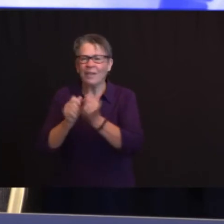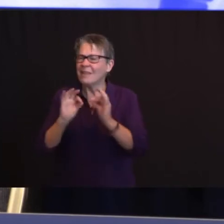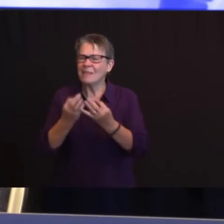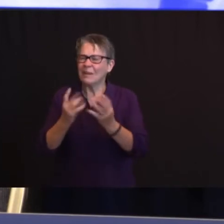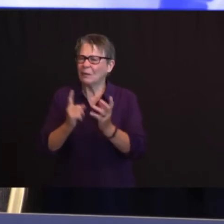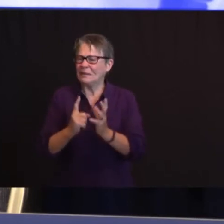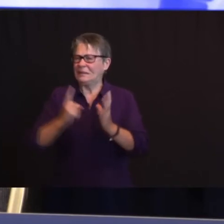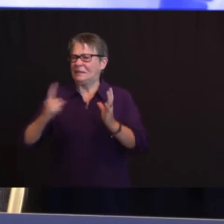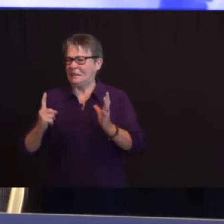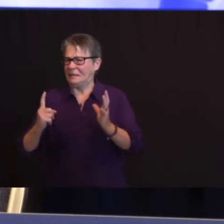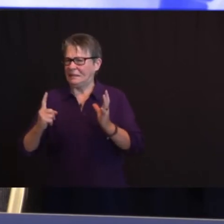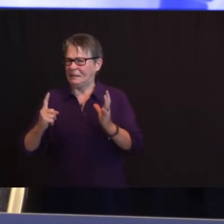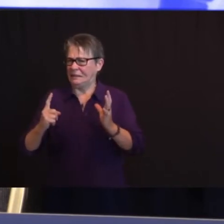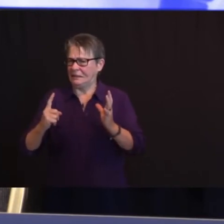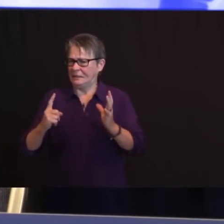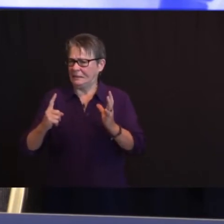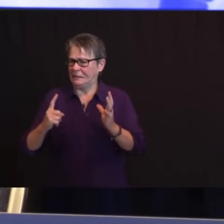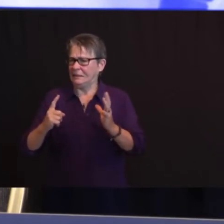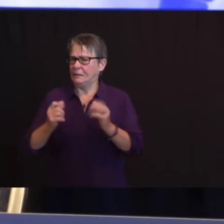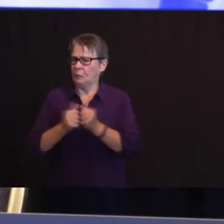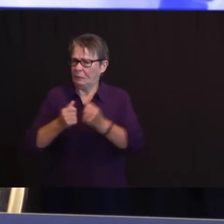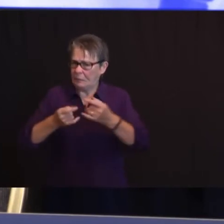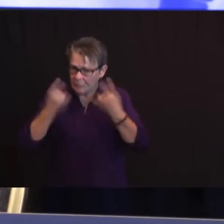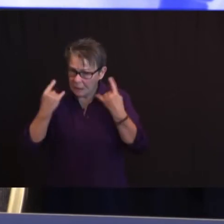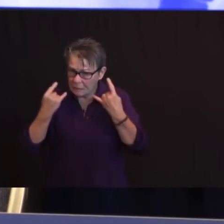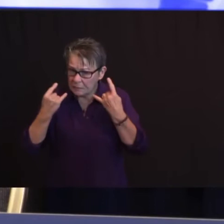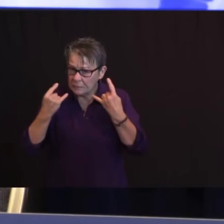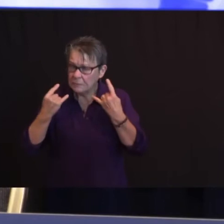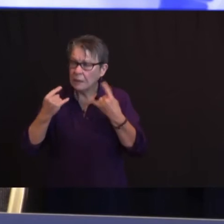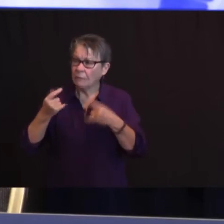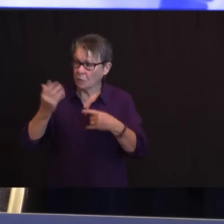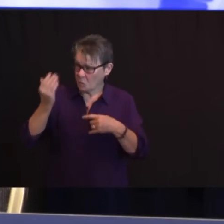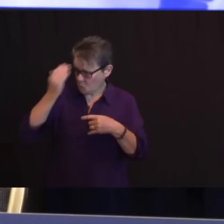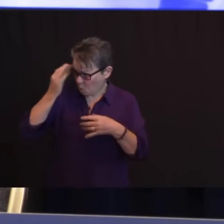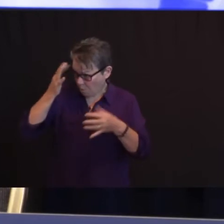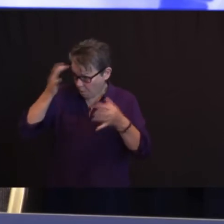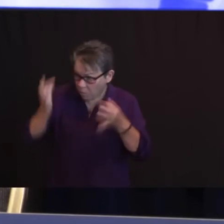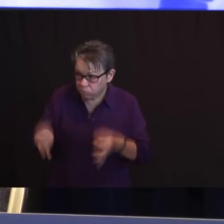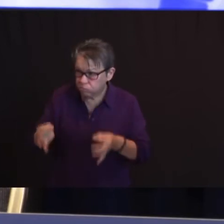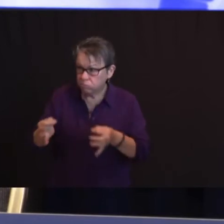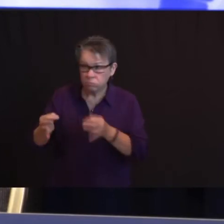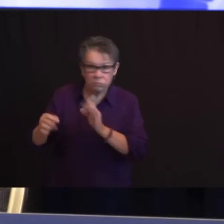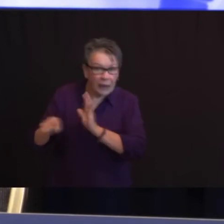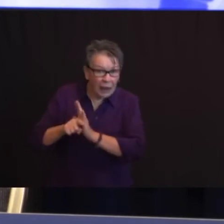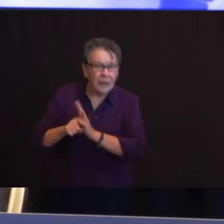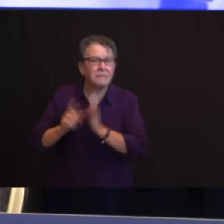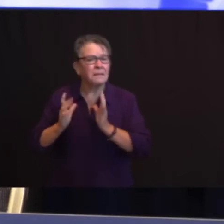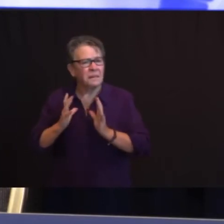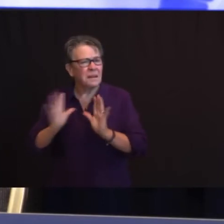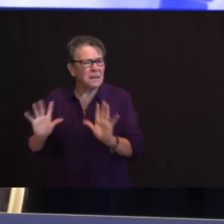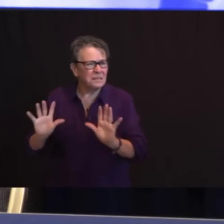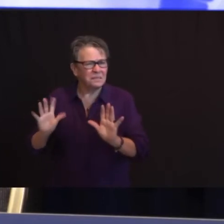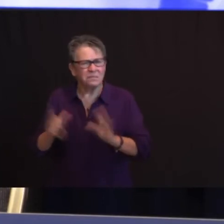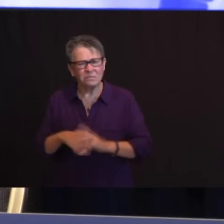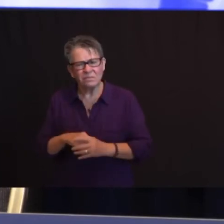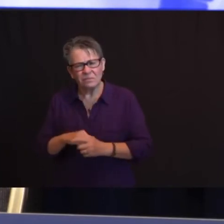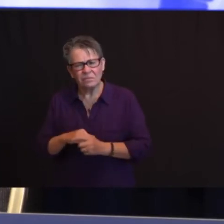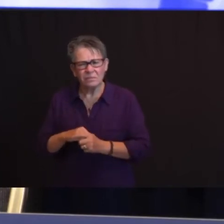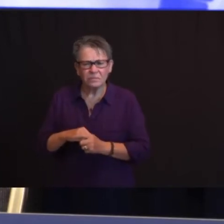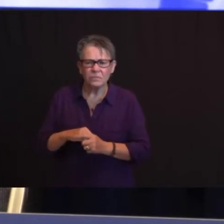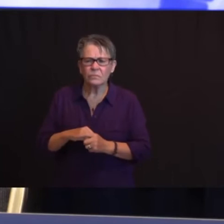a high-risk category, which includes those over 60 years of age and those with chronic health conditions,